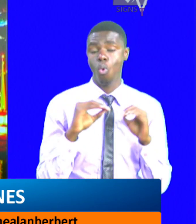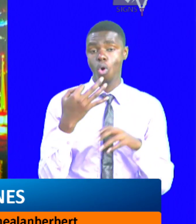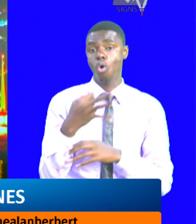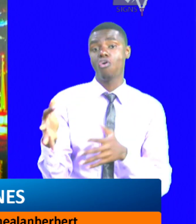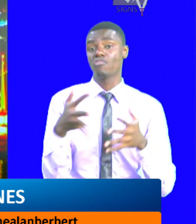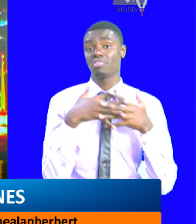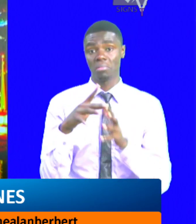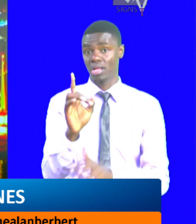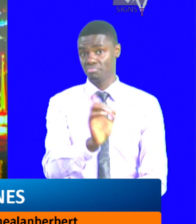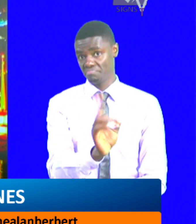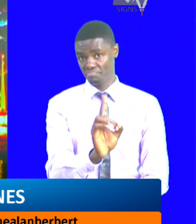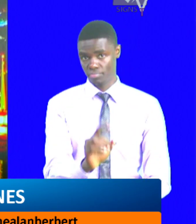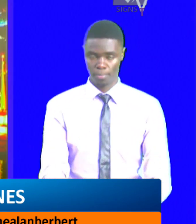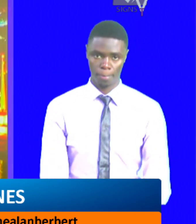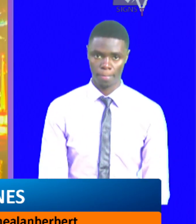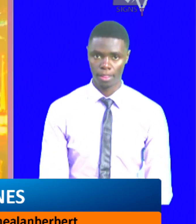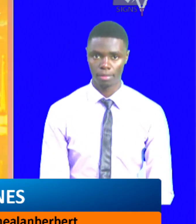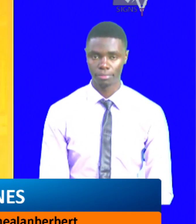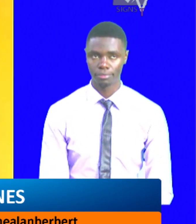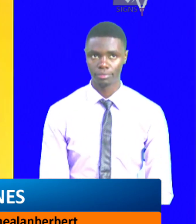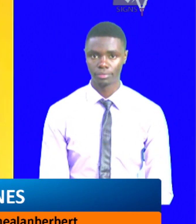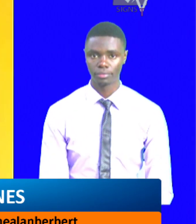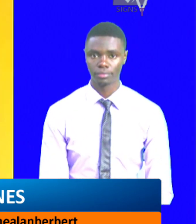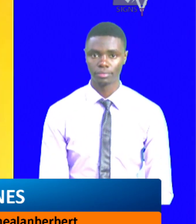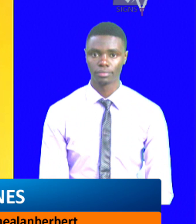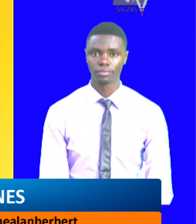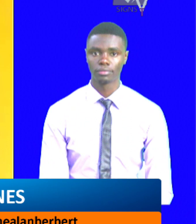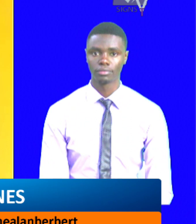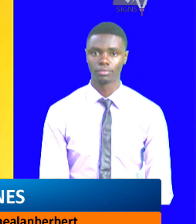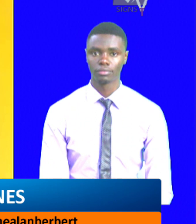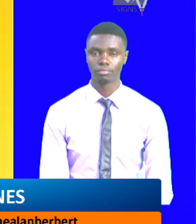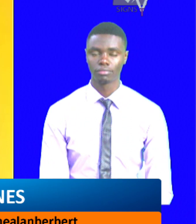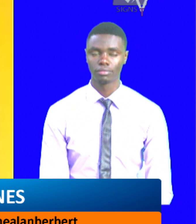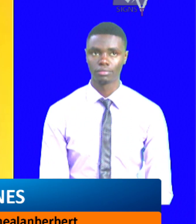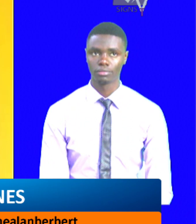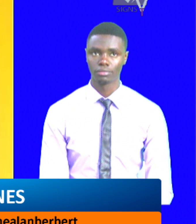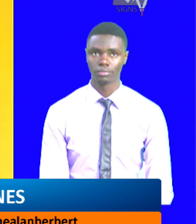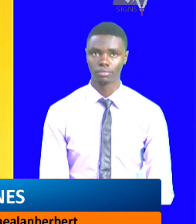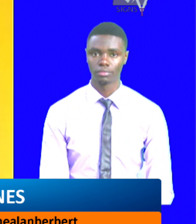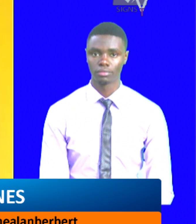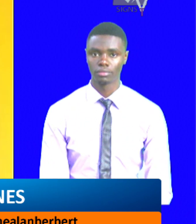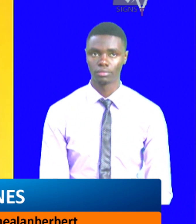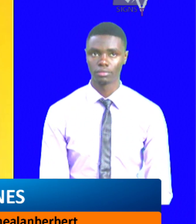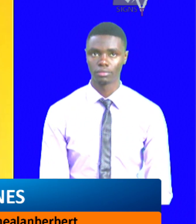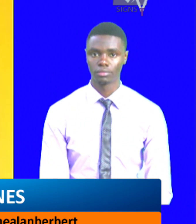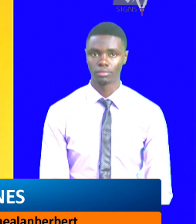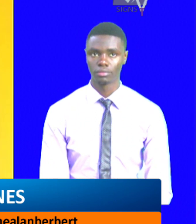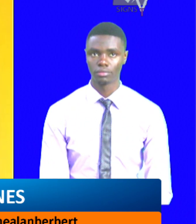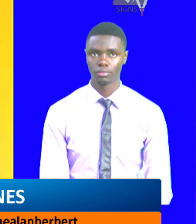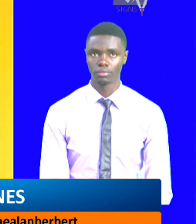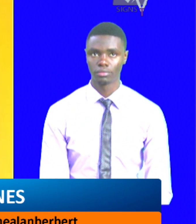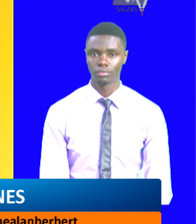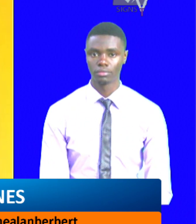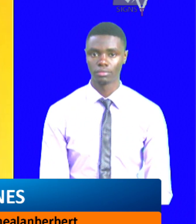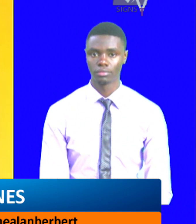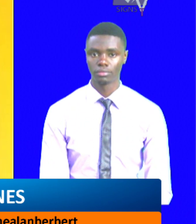United States. Tell the rogue ambassador, Kenya is not United States. Kenya is not a colony of the United